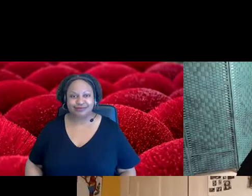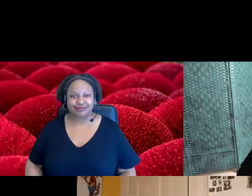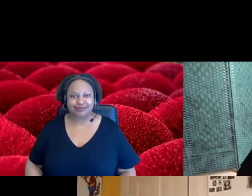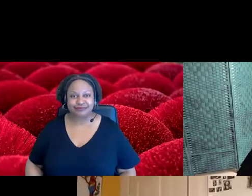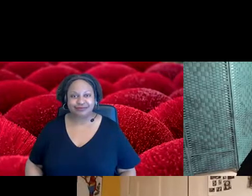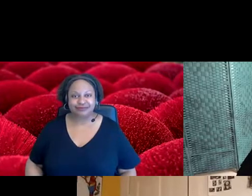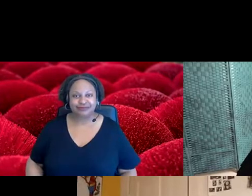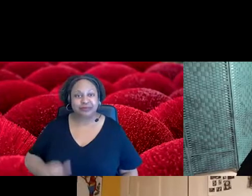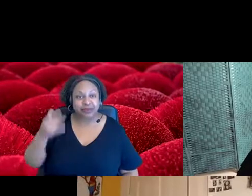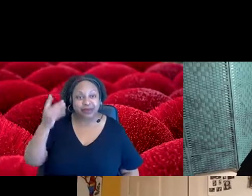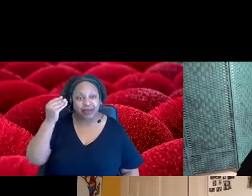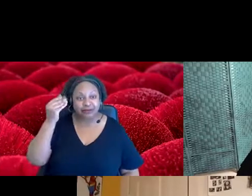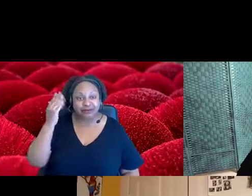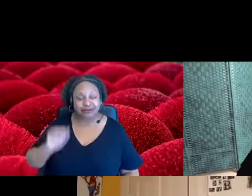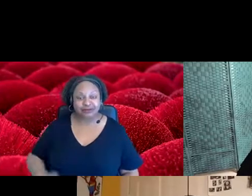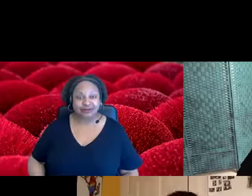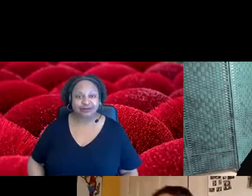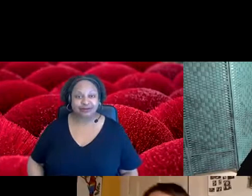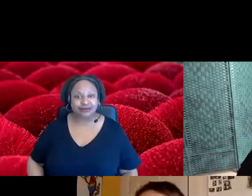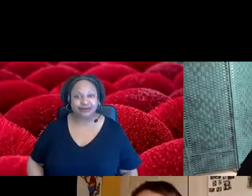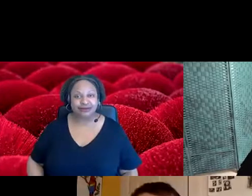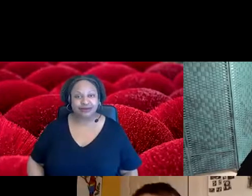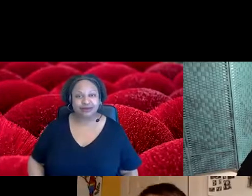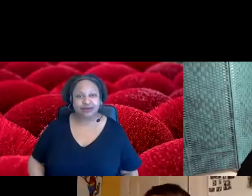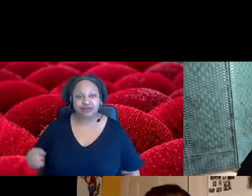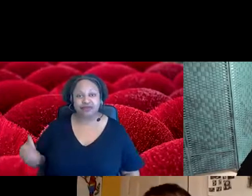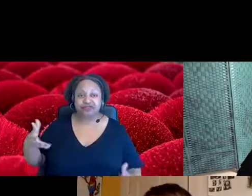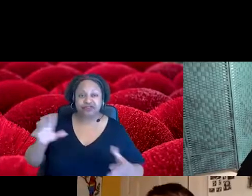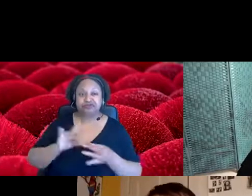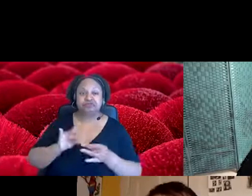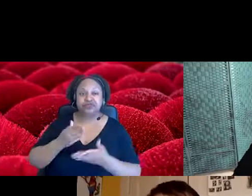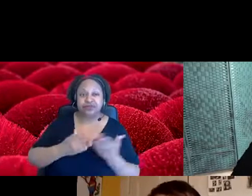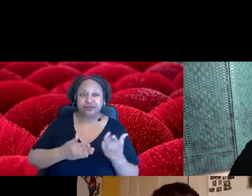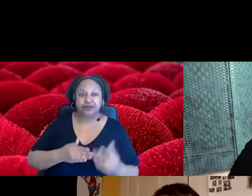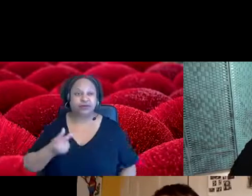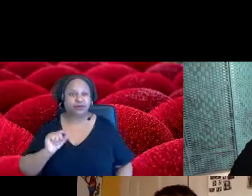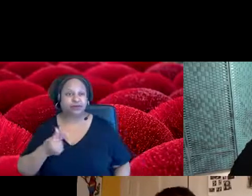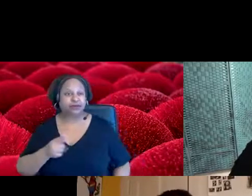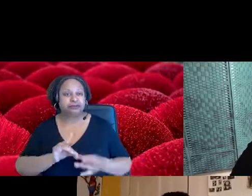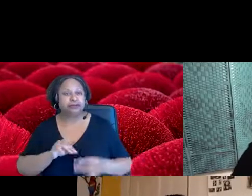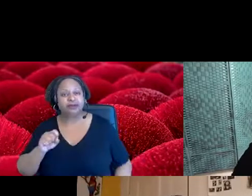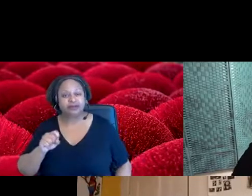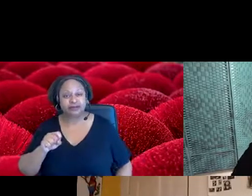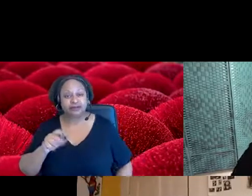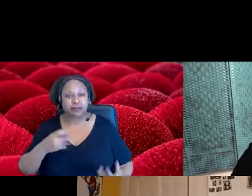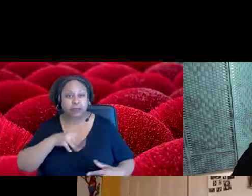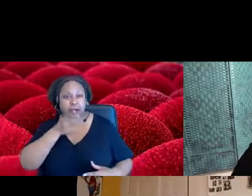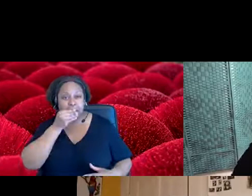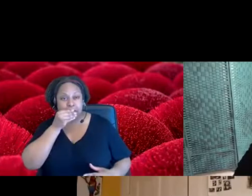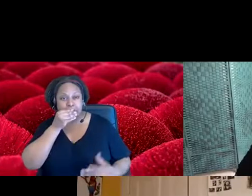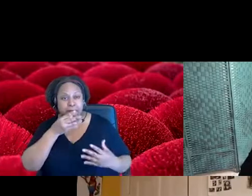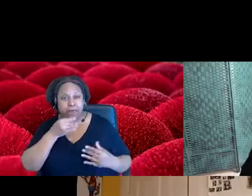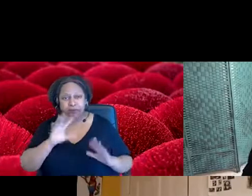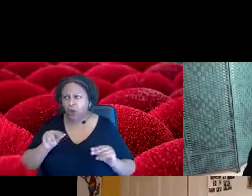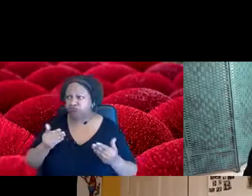Any thoughts? You've spoken to some of it. Yeah, but I think there's, do you want me to shut up or? No,